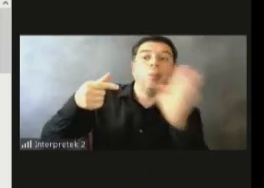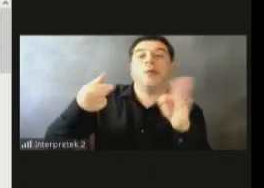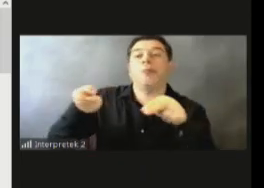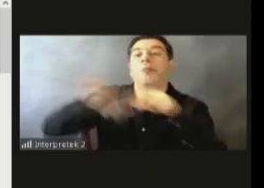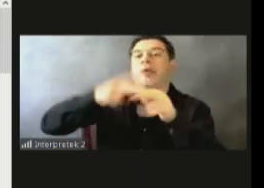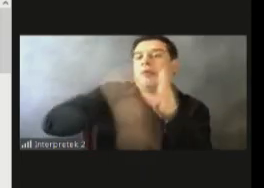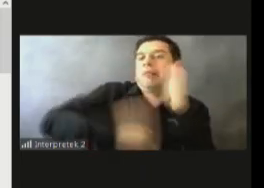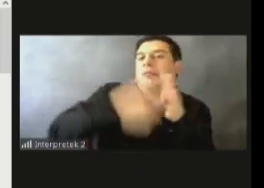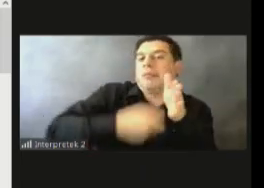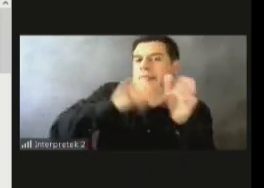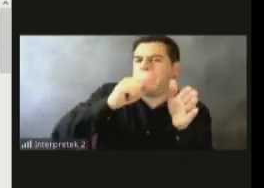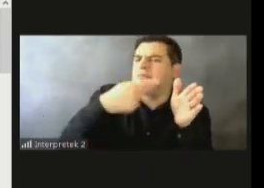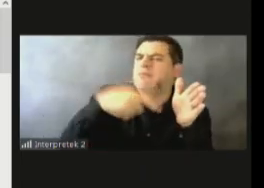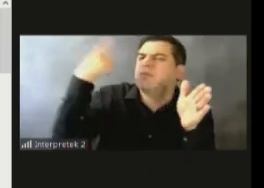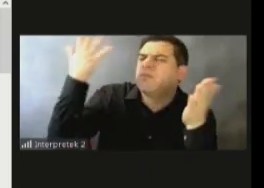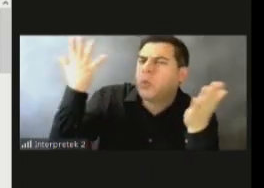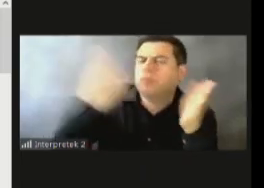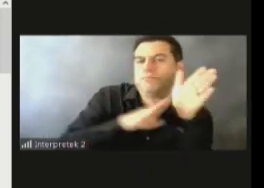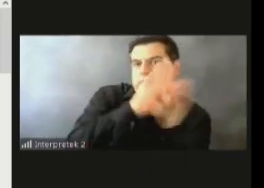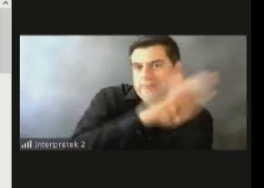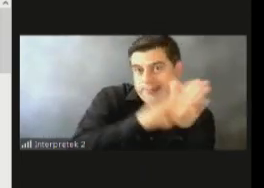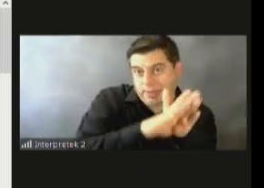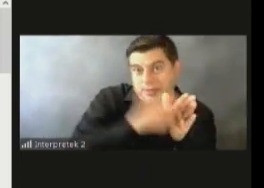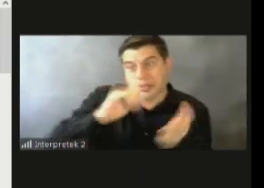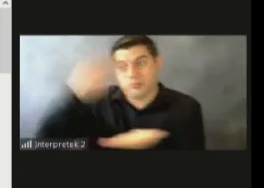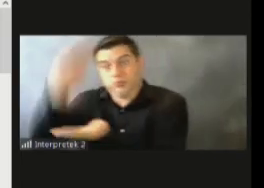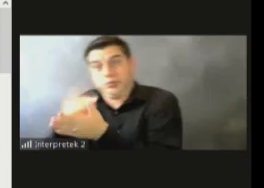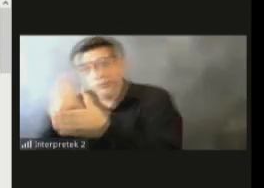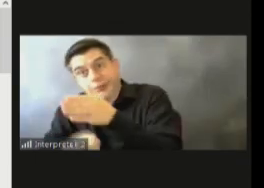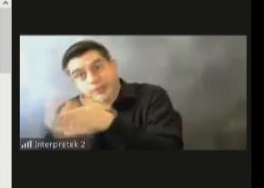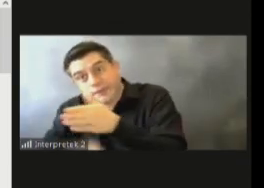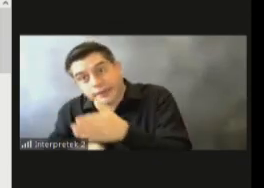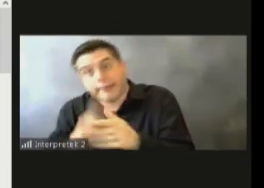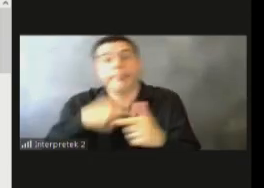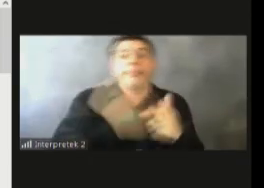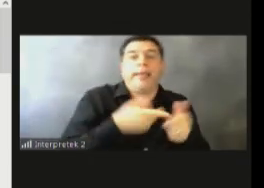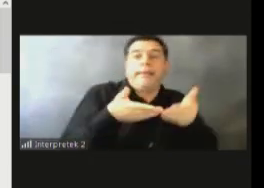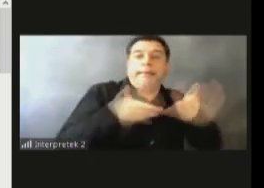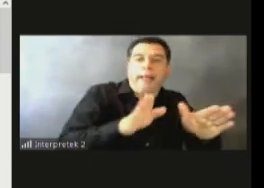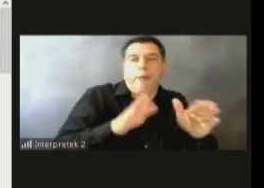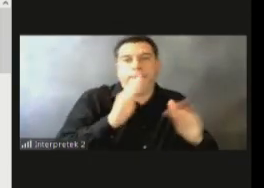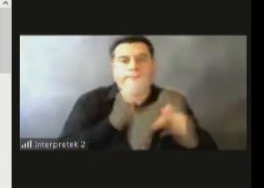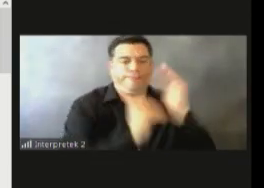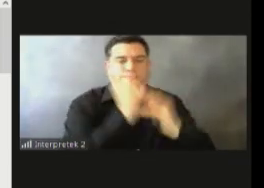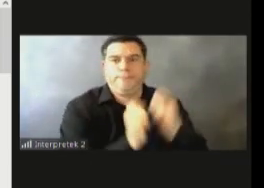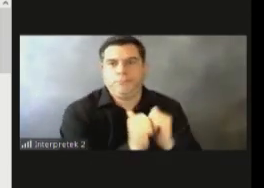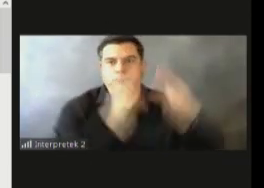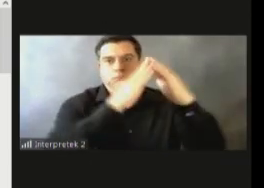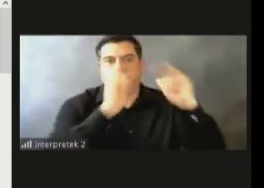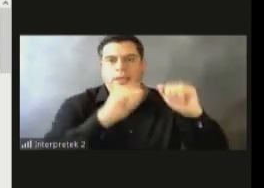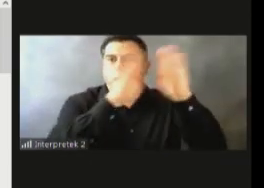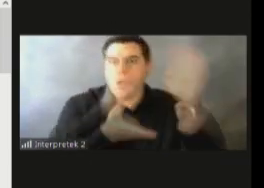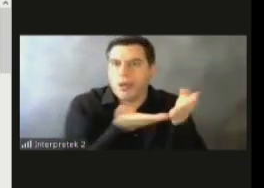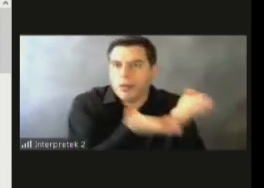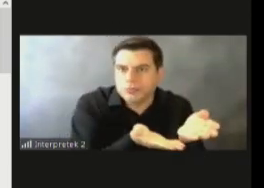housing. Next step would be examination of the calculation of fees and charges. That'll be